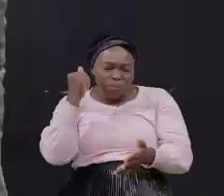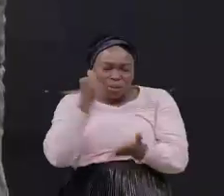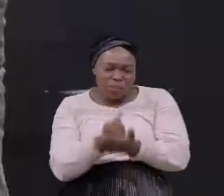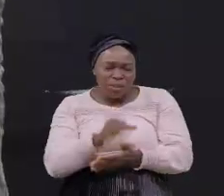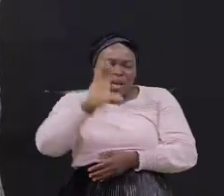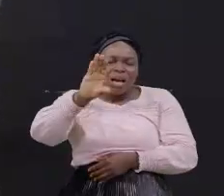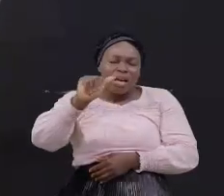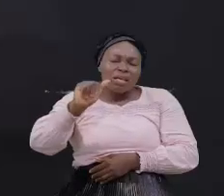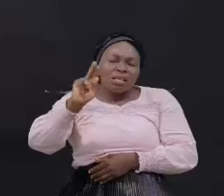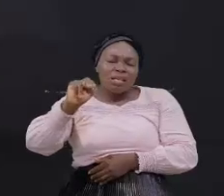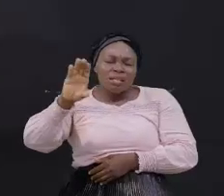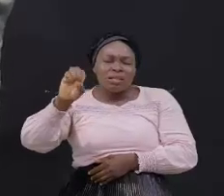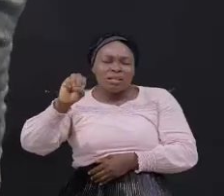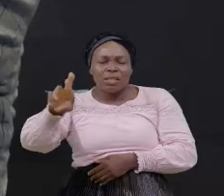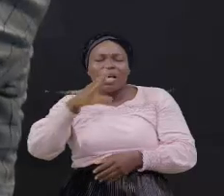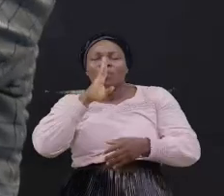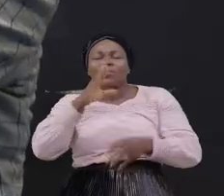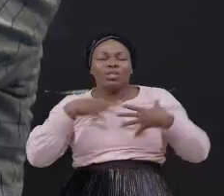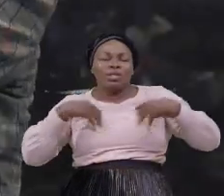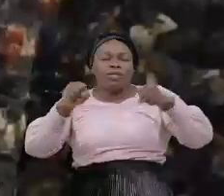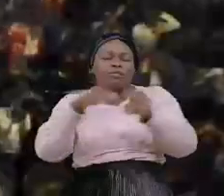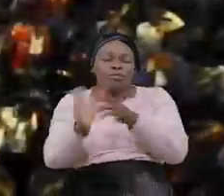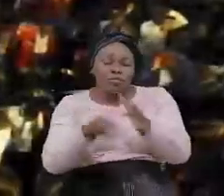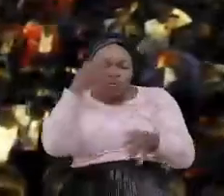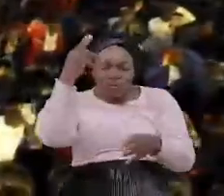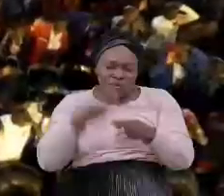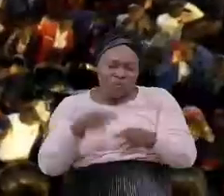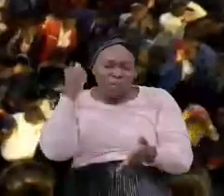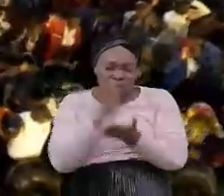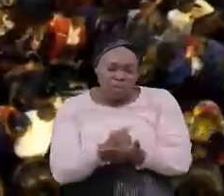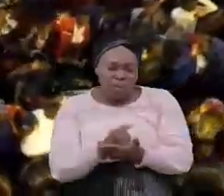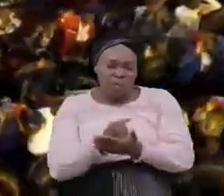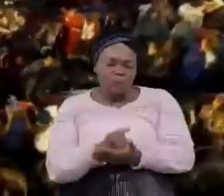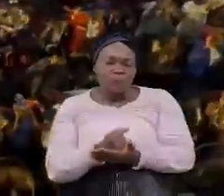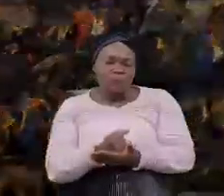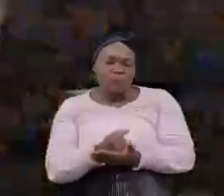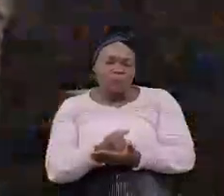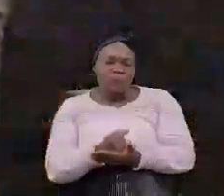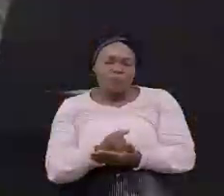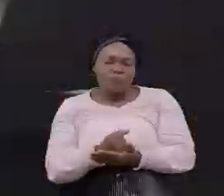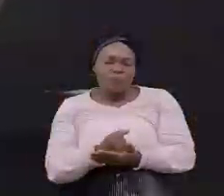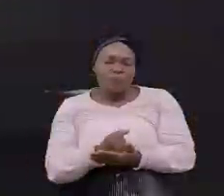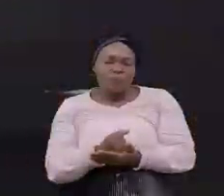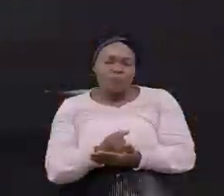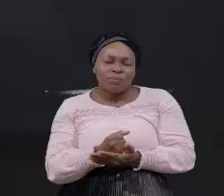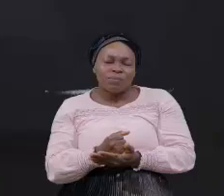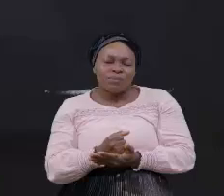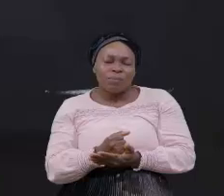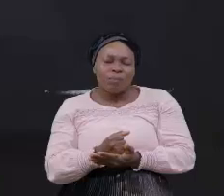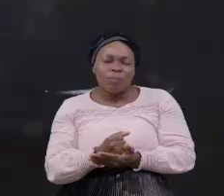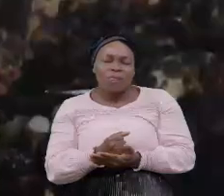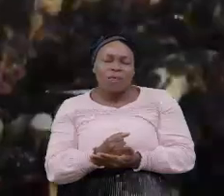be healed in Jesus' name. Prostrate, be healed in